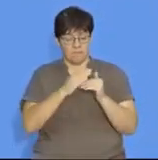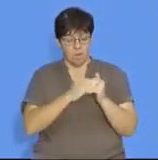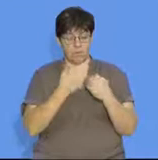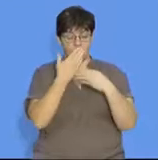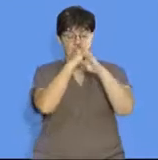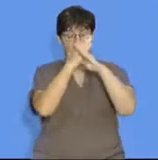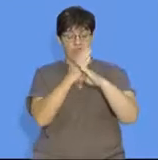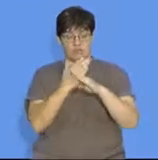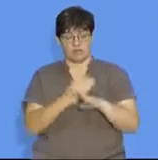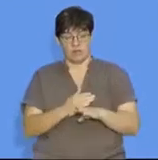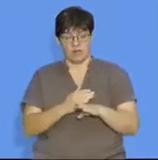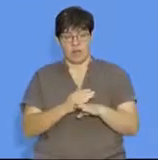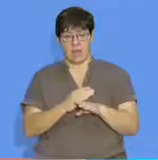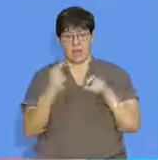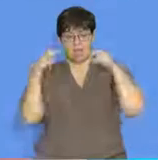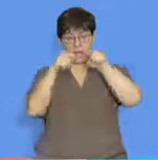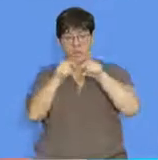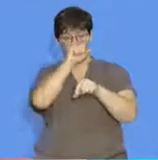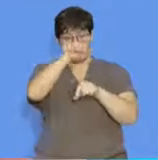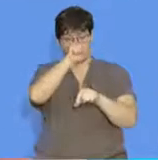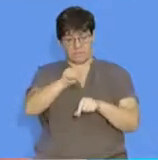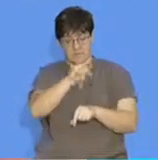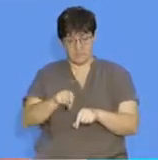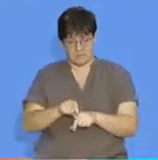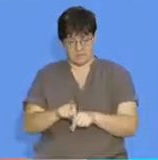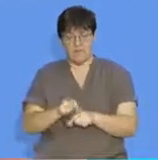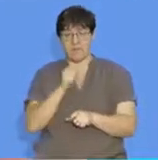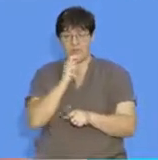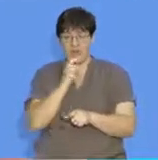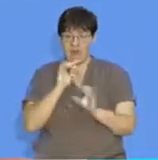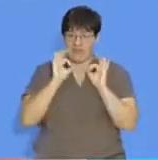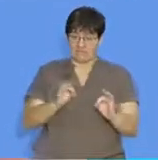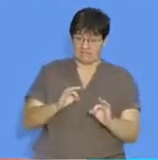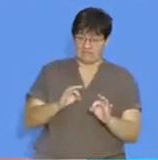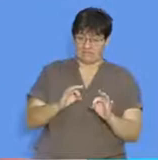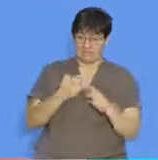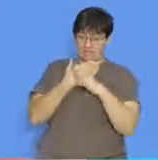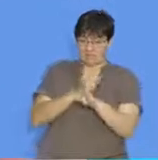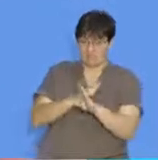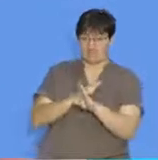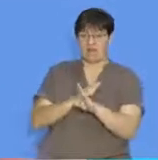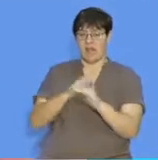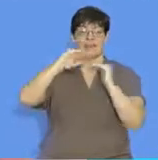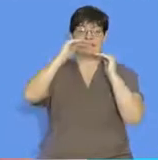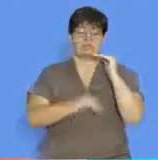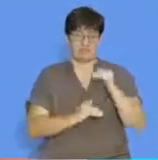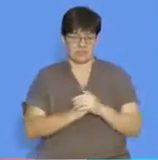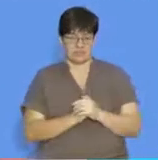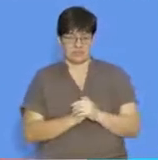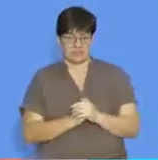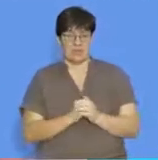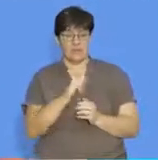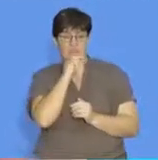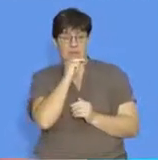more resistors in parallel, it actually decreases the effective resistance in the circuit. So when the effective resistance